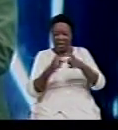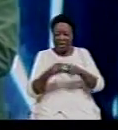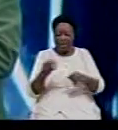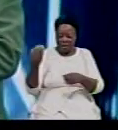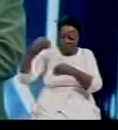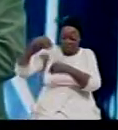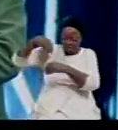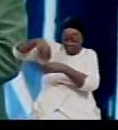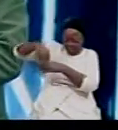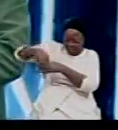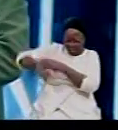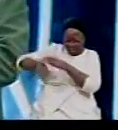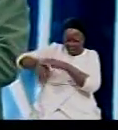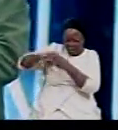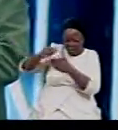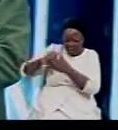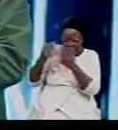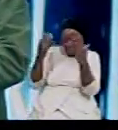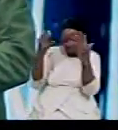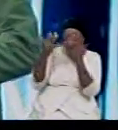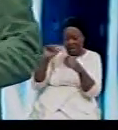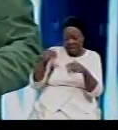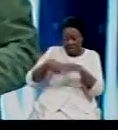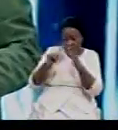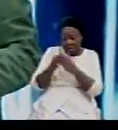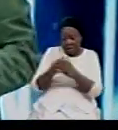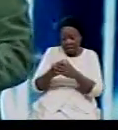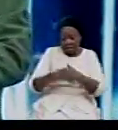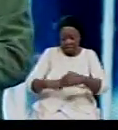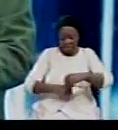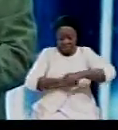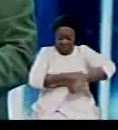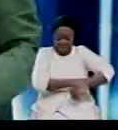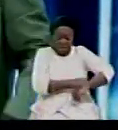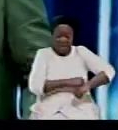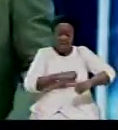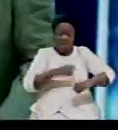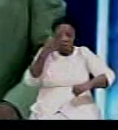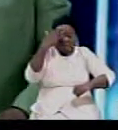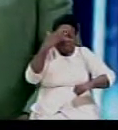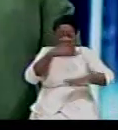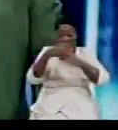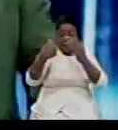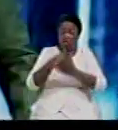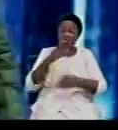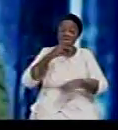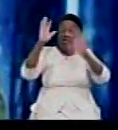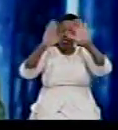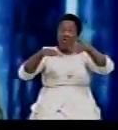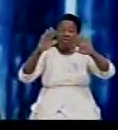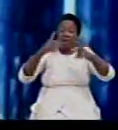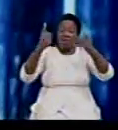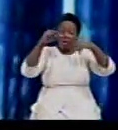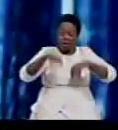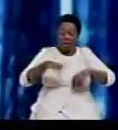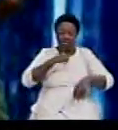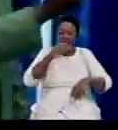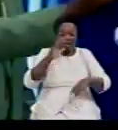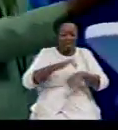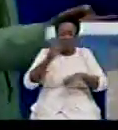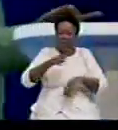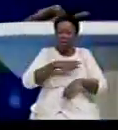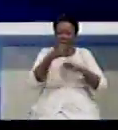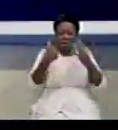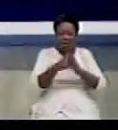into that fortress, all the rain falling will not affect you. All the wild animals